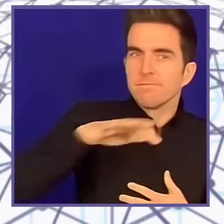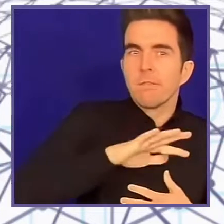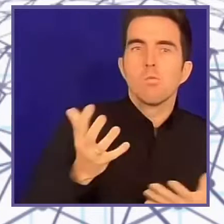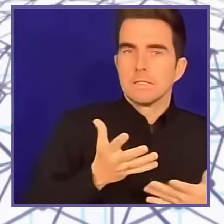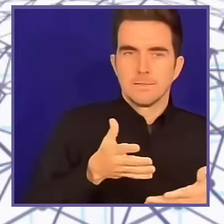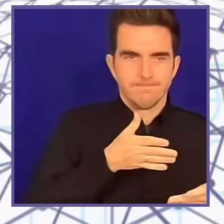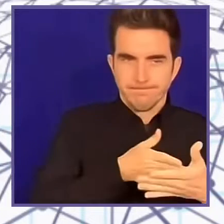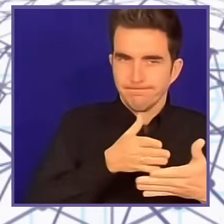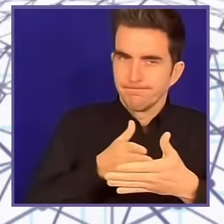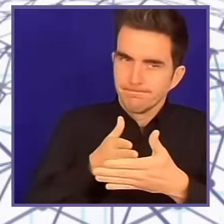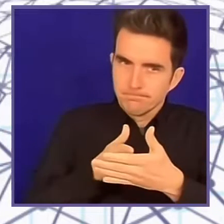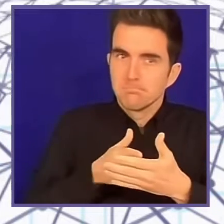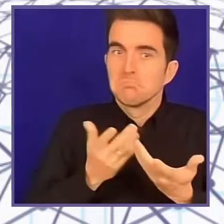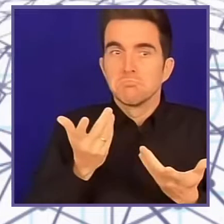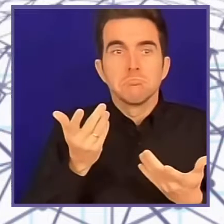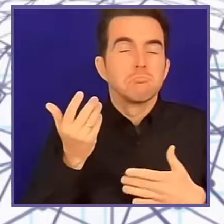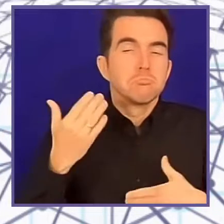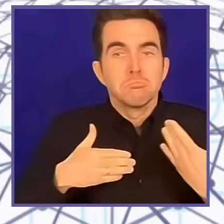environment.